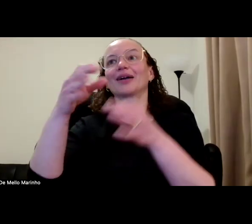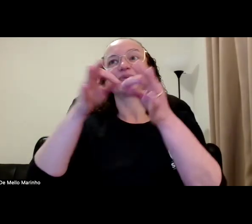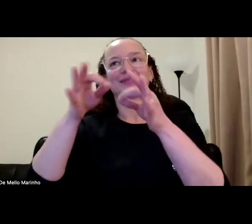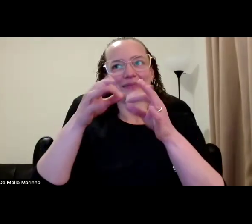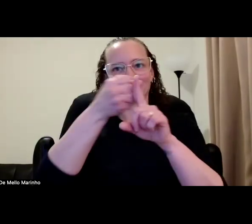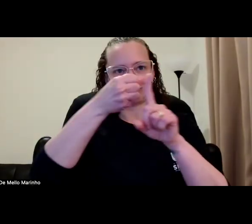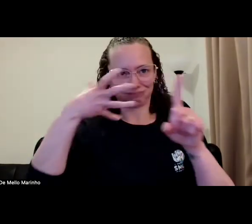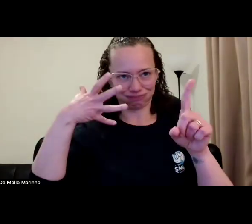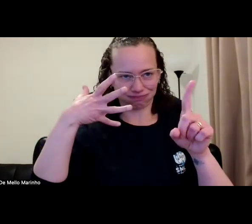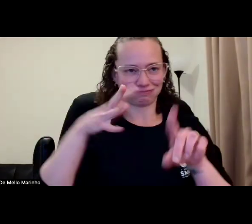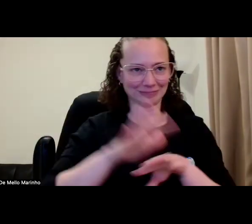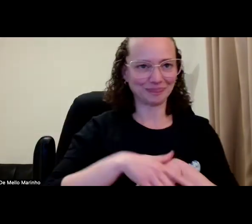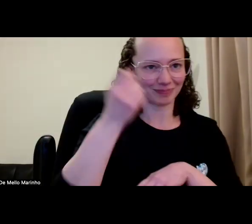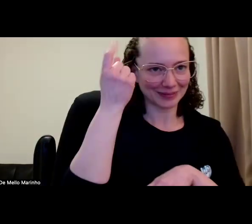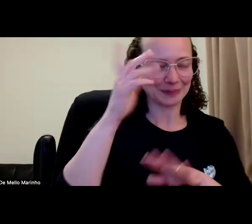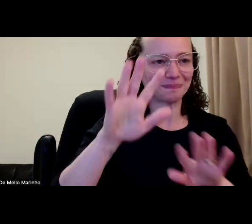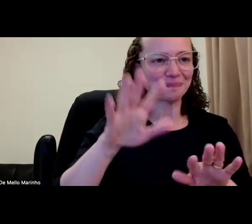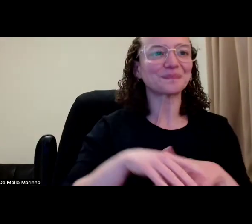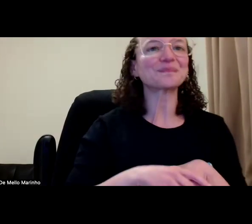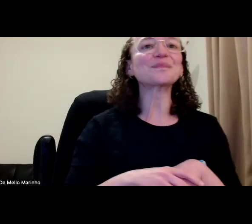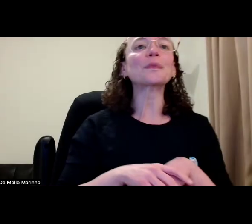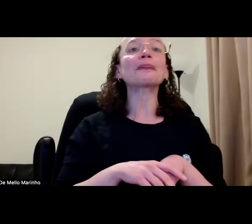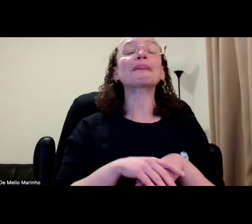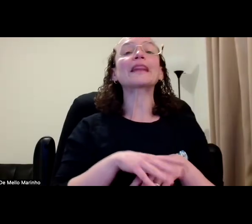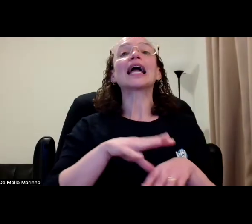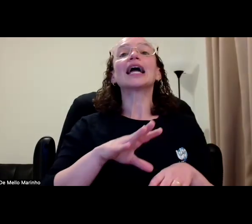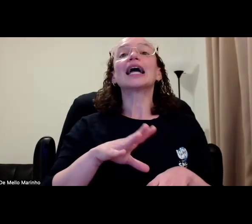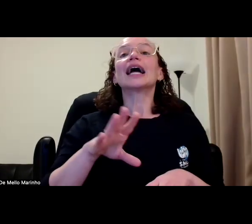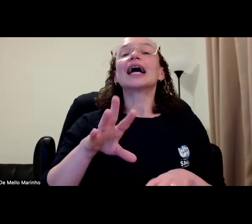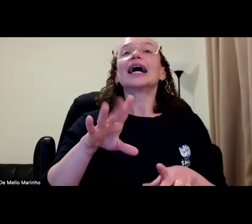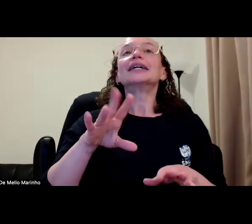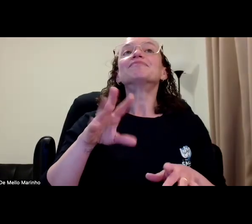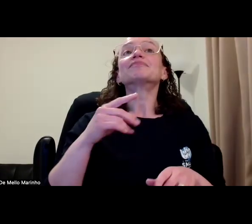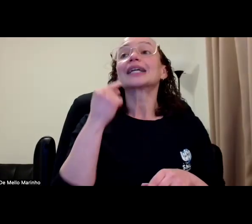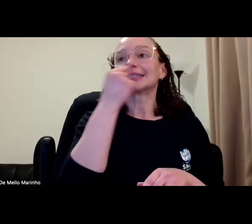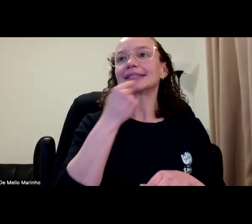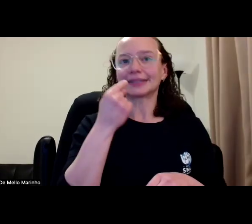O, and I. So let me explain that a little bit more.